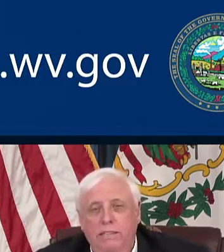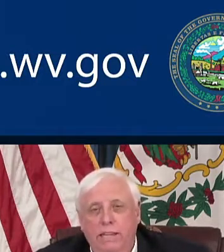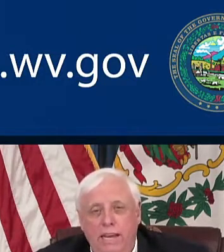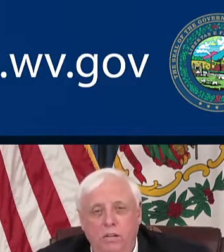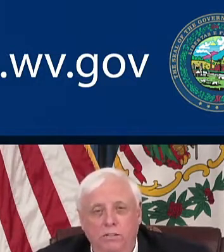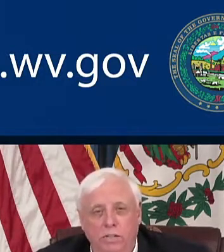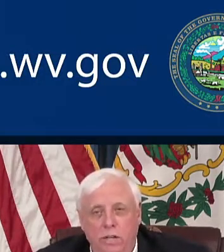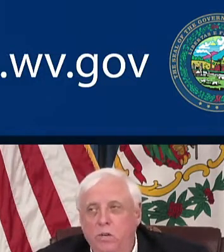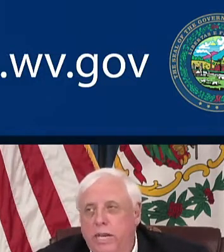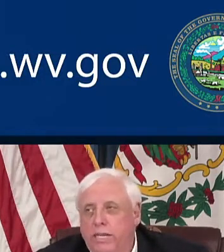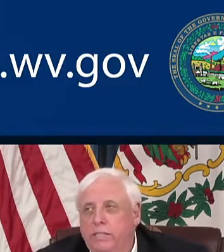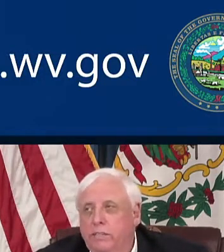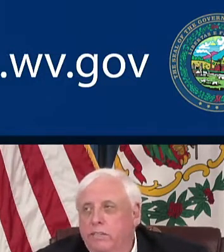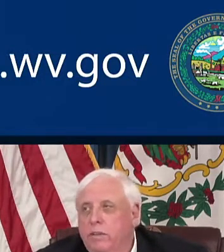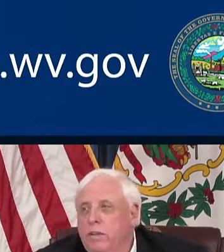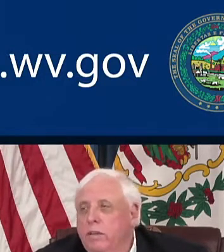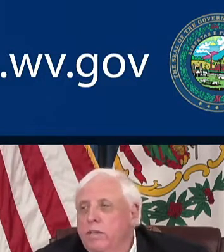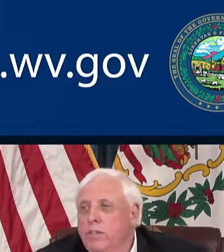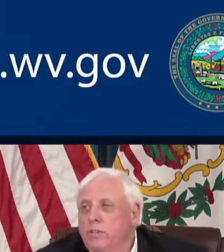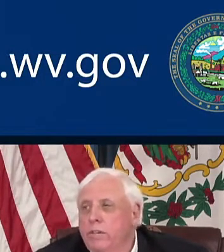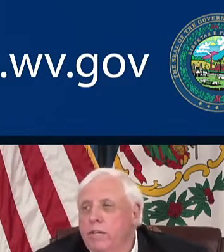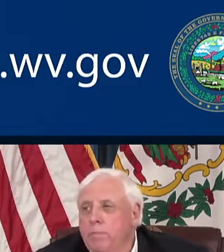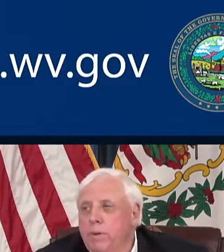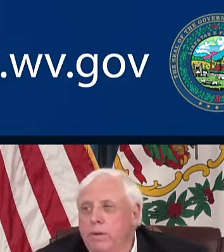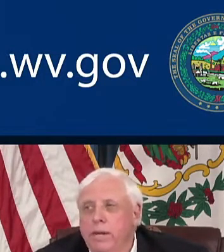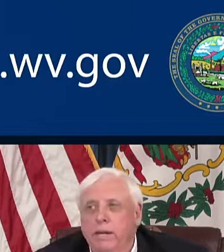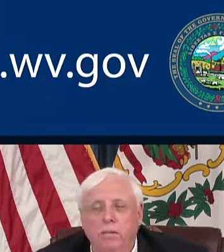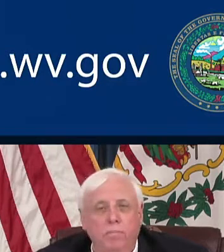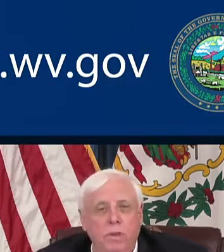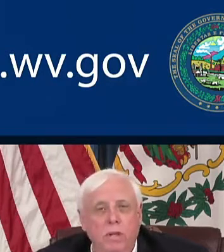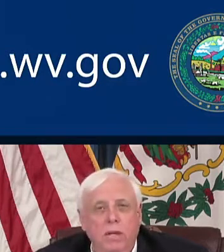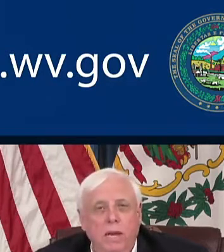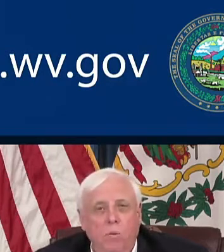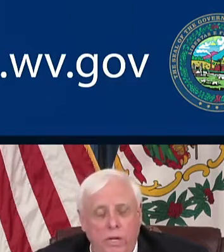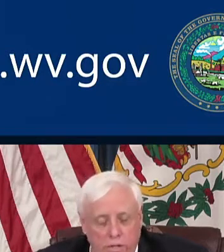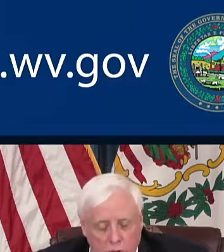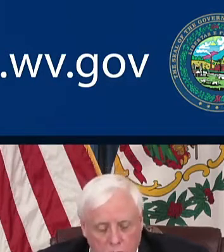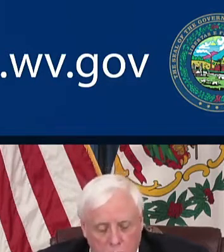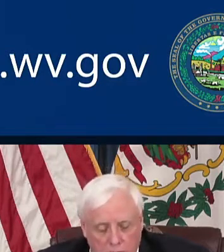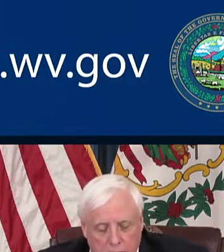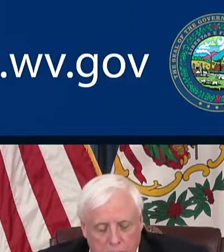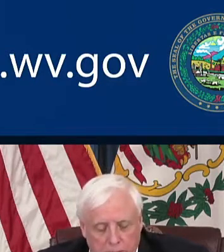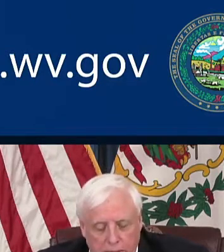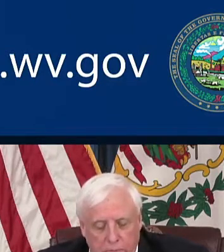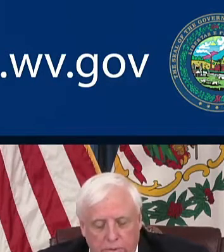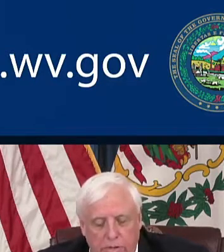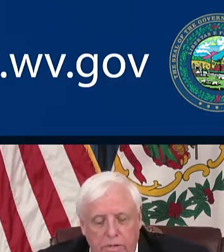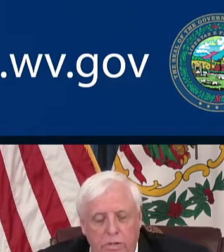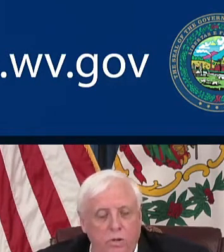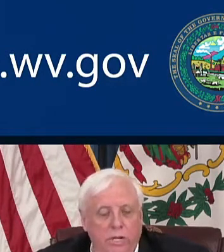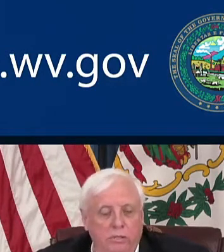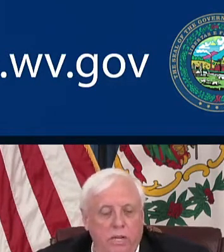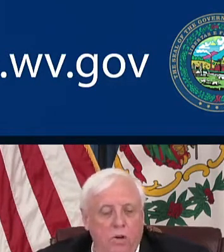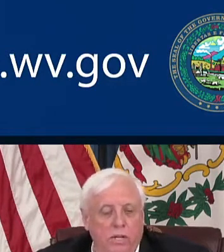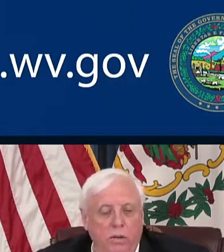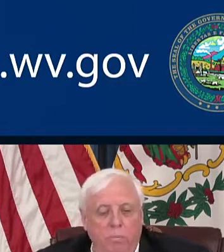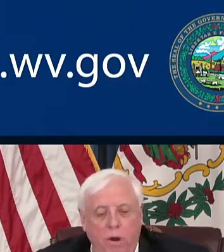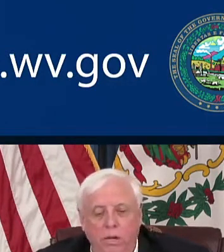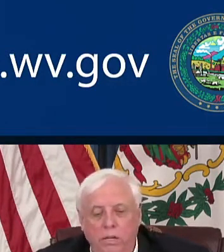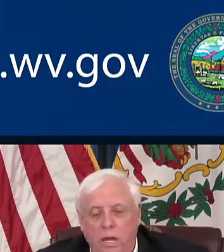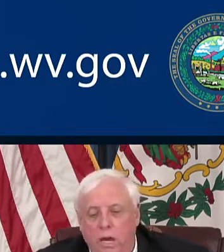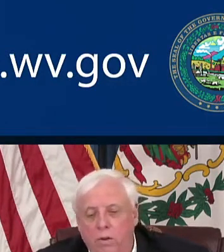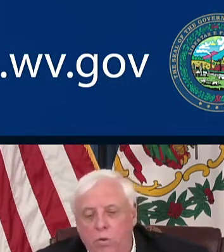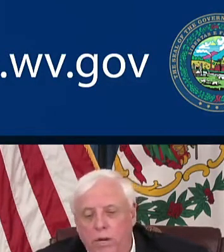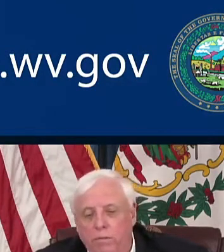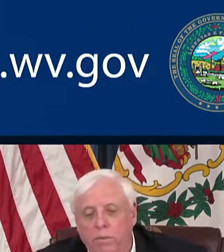these 1,000 locations that you see up there now, and what they'll be able to do is go into a